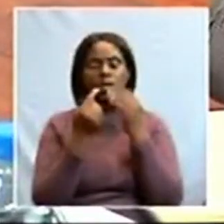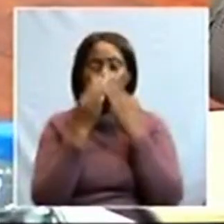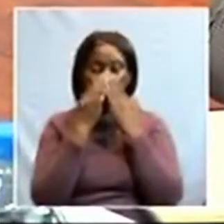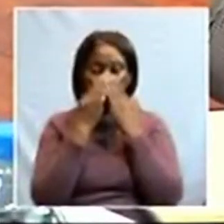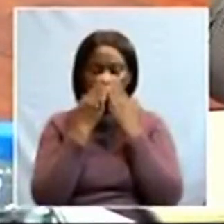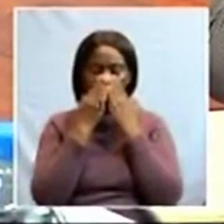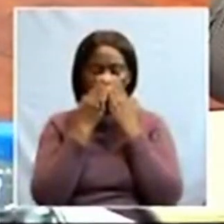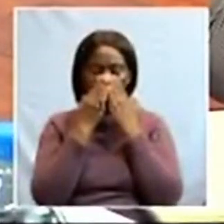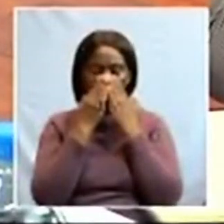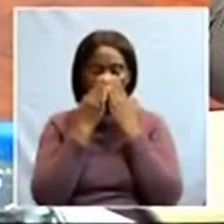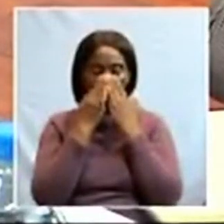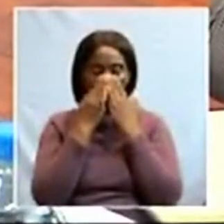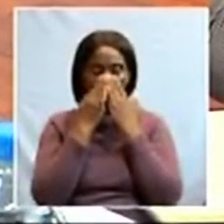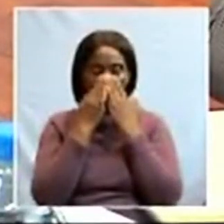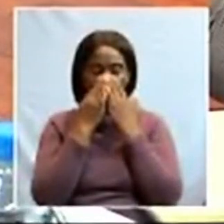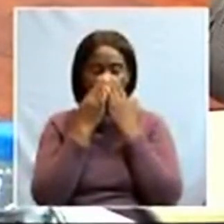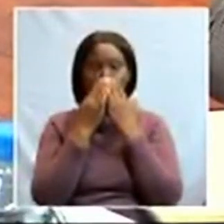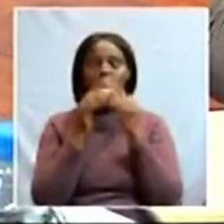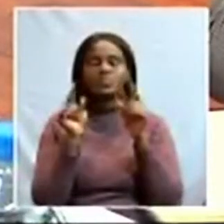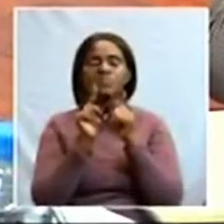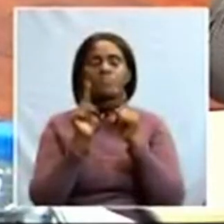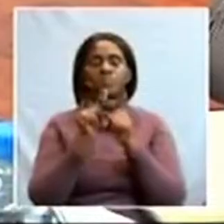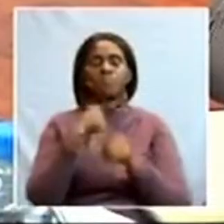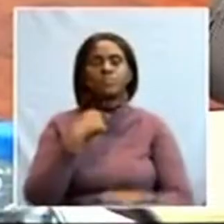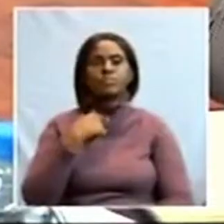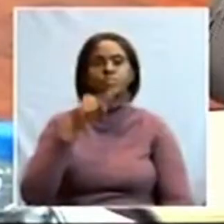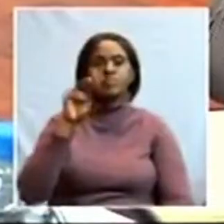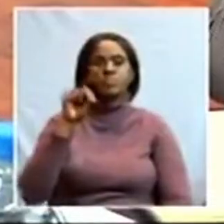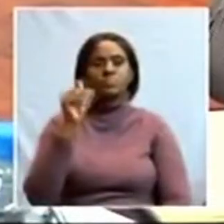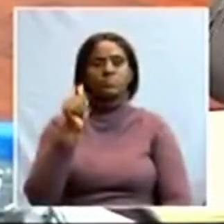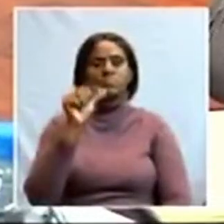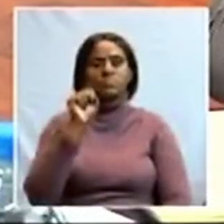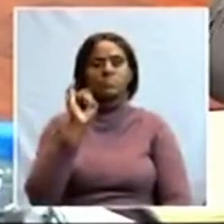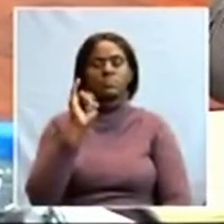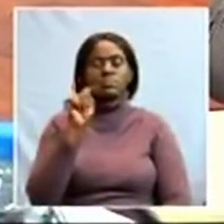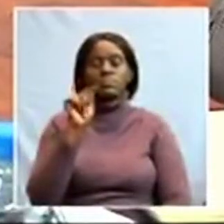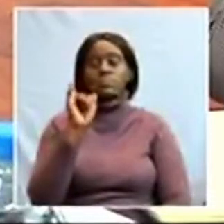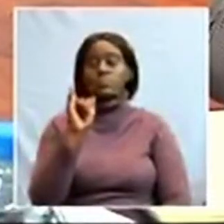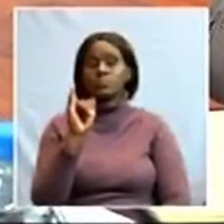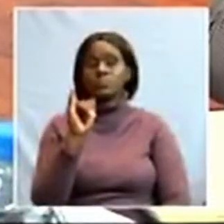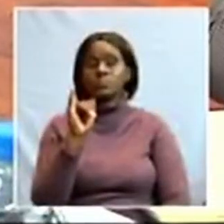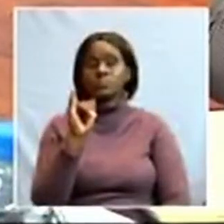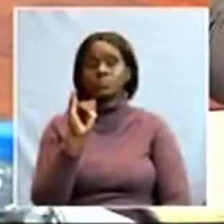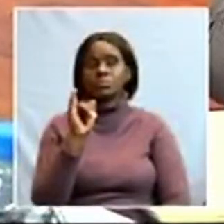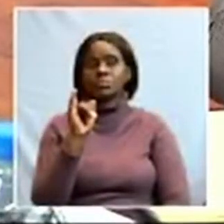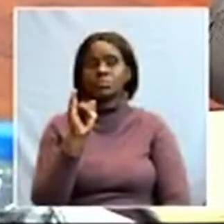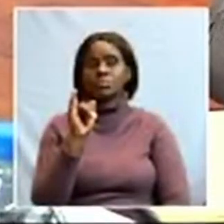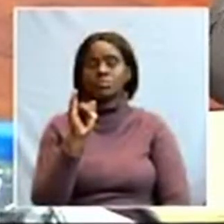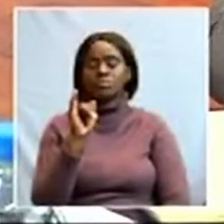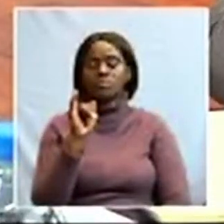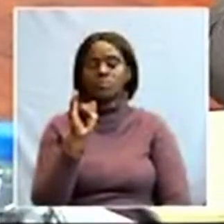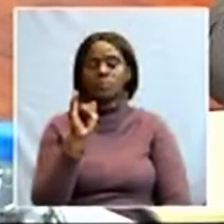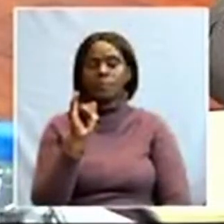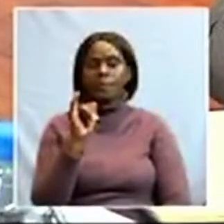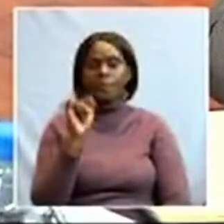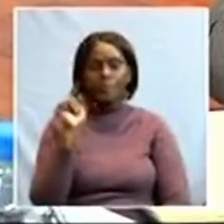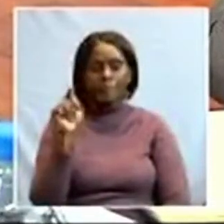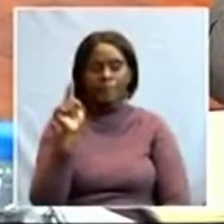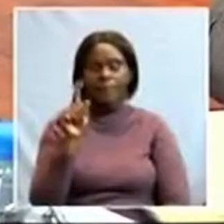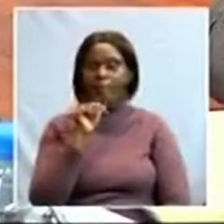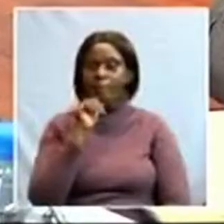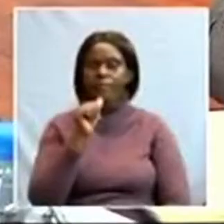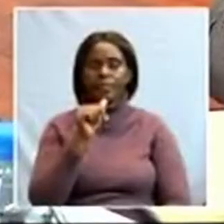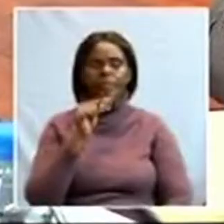I just joined Masaiti, that is 2 months ago, but this does not mean